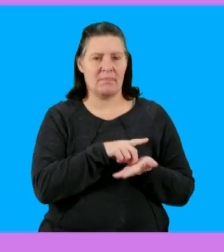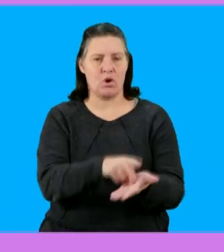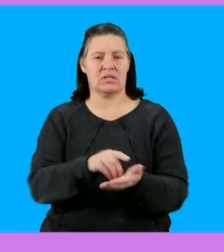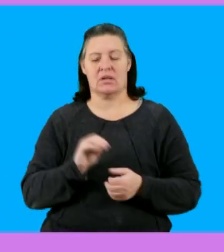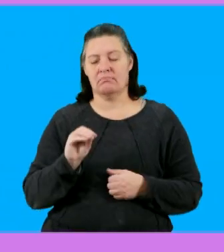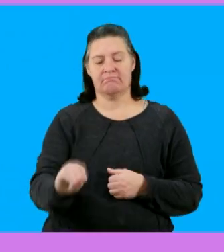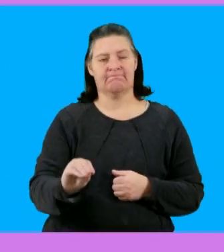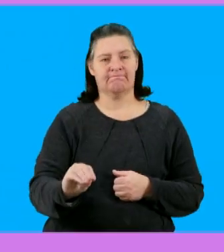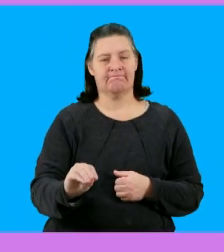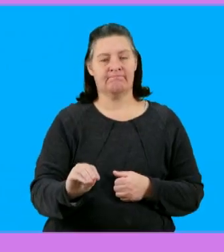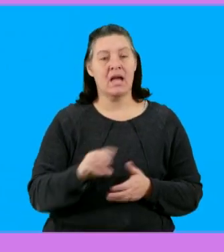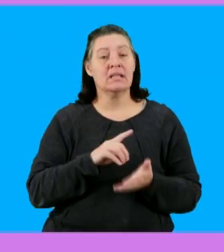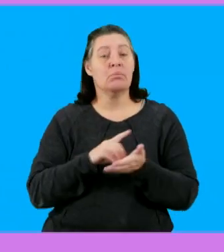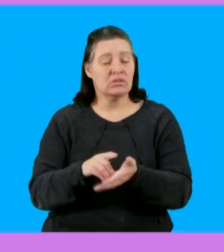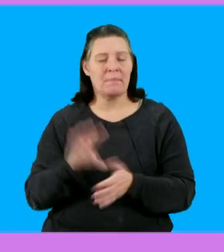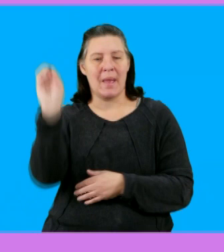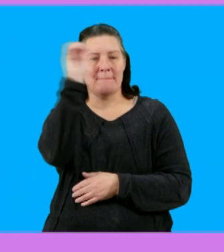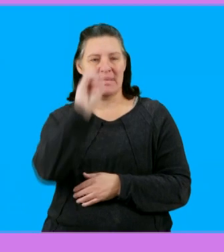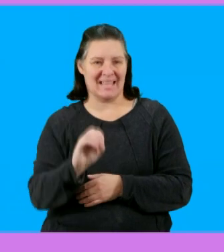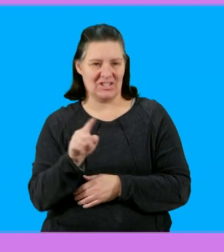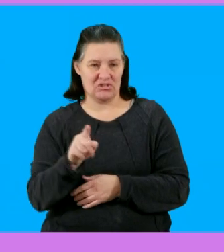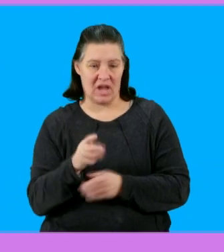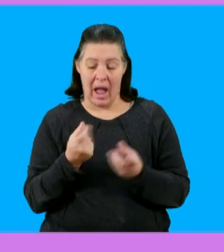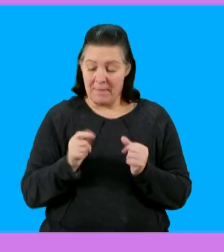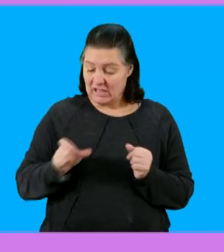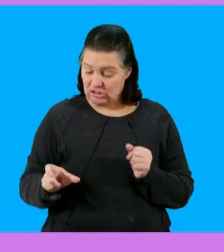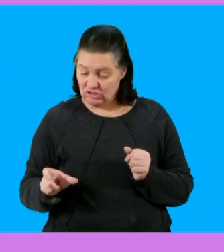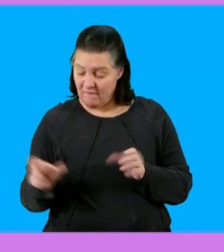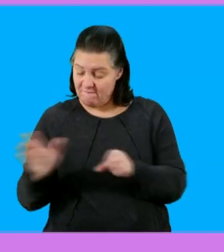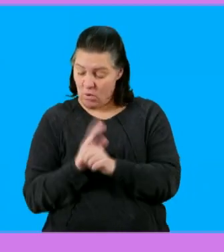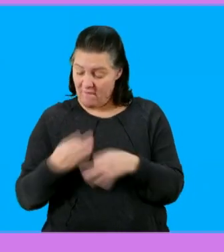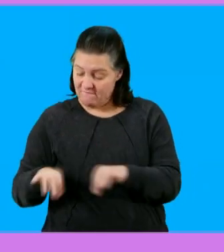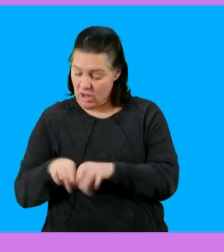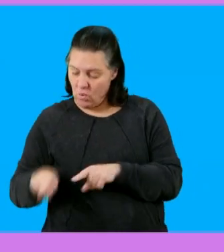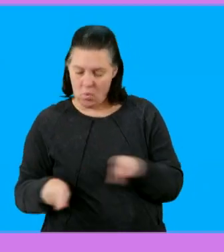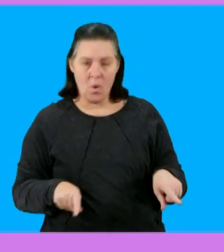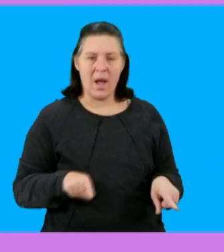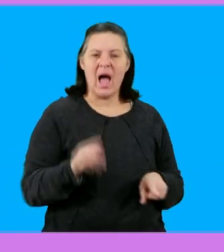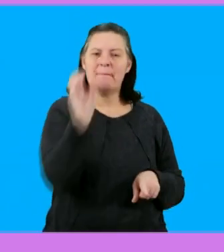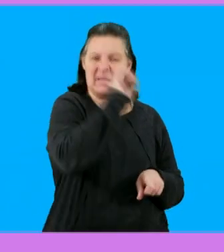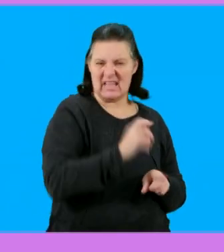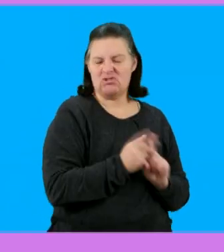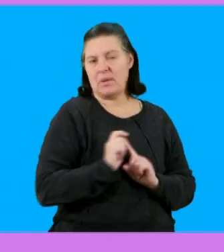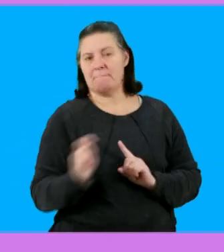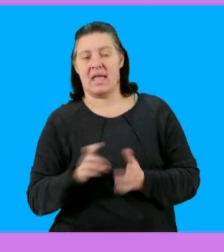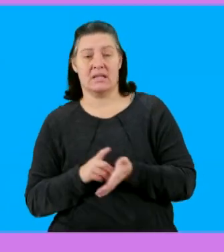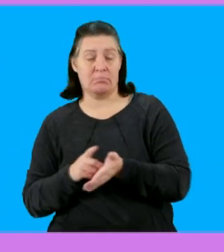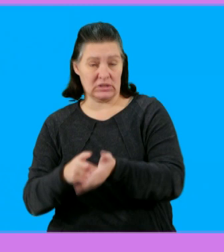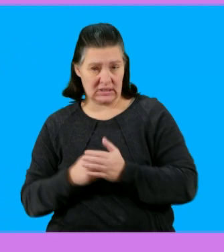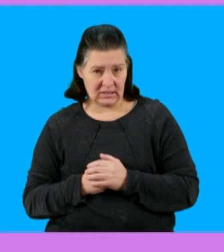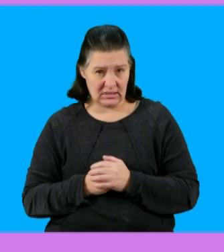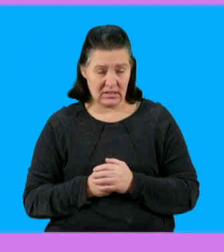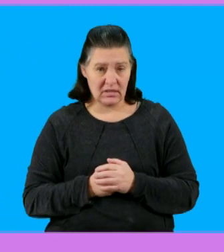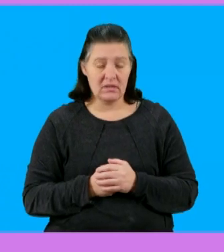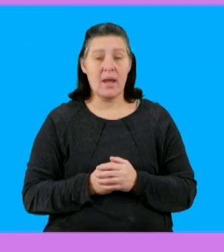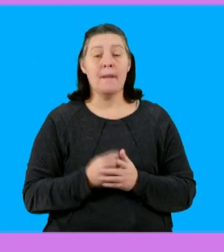deposit, and that deposit is usually a percentage of the value of that product. Also important to note is that